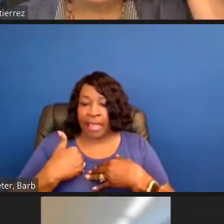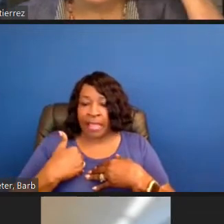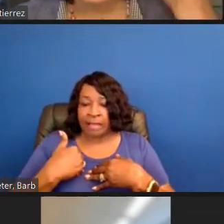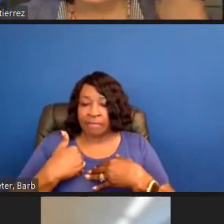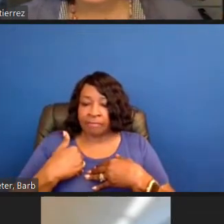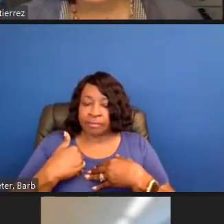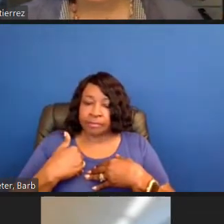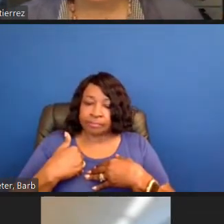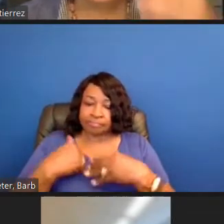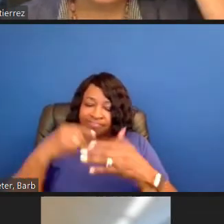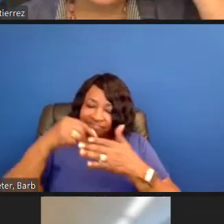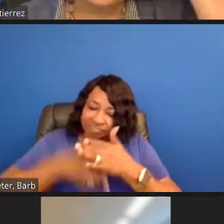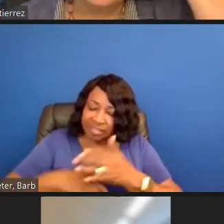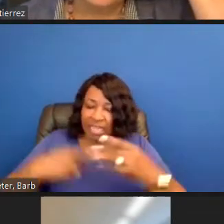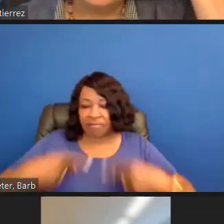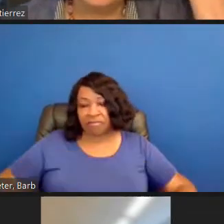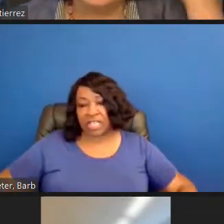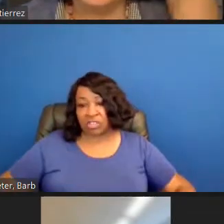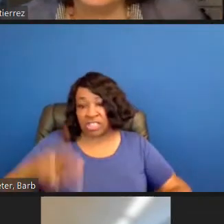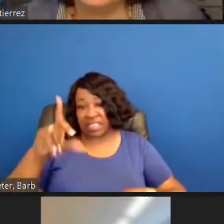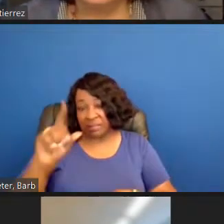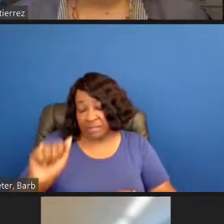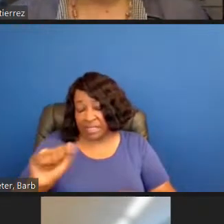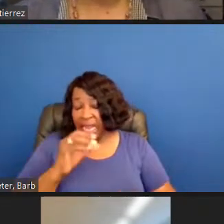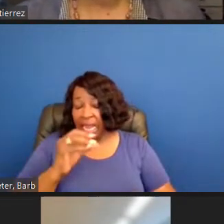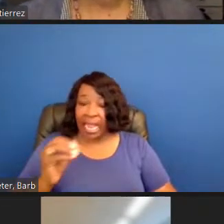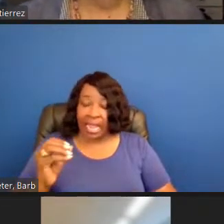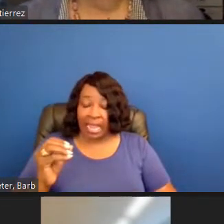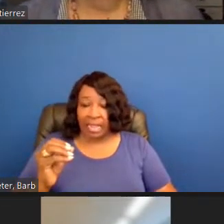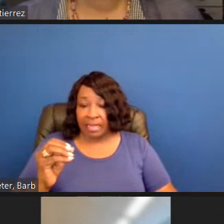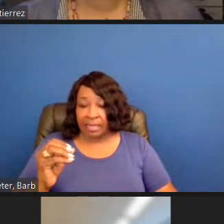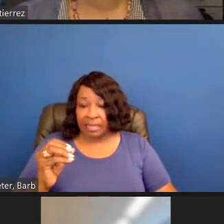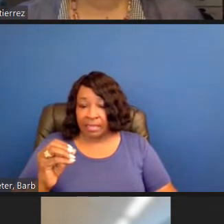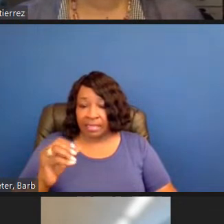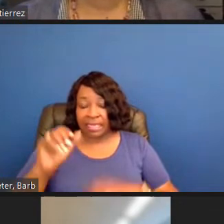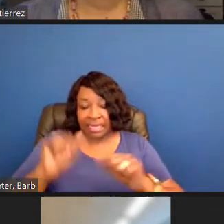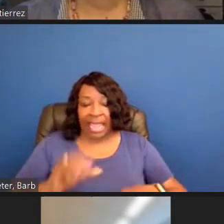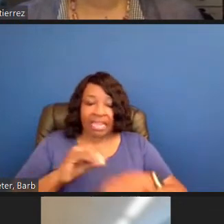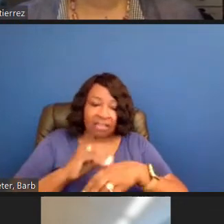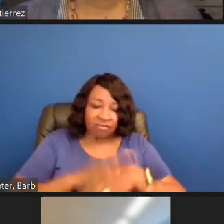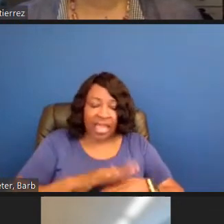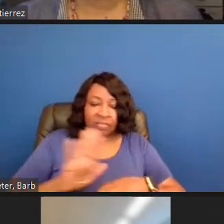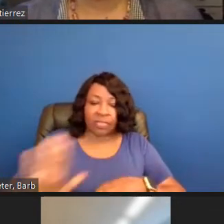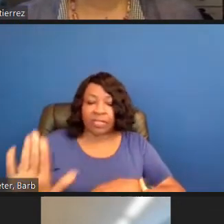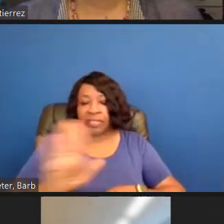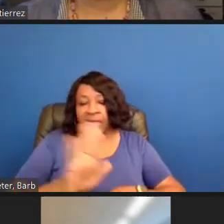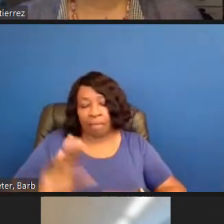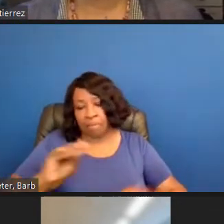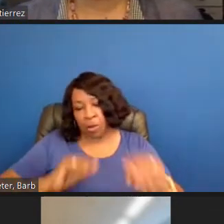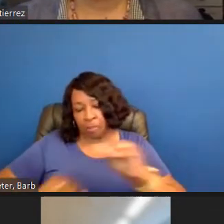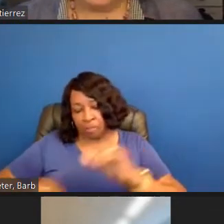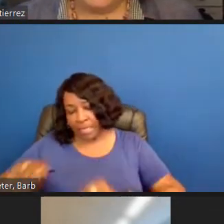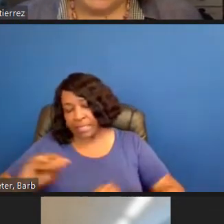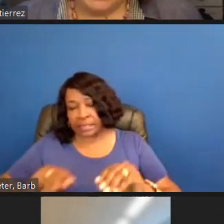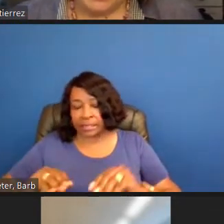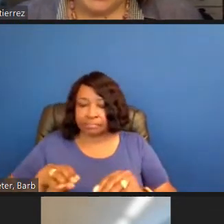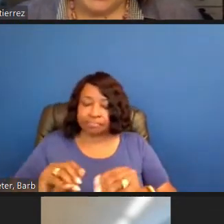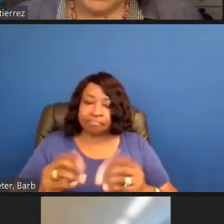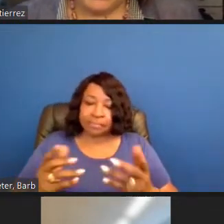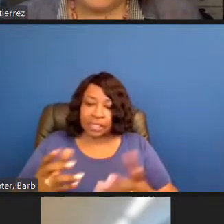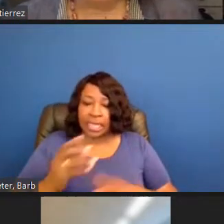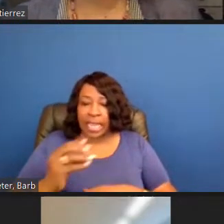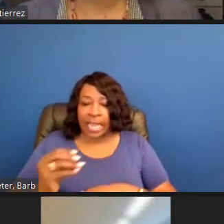significant physical disabilities and that affect their mobility primarily. And I'm